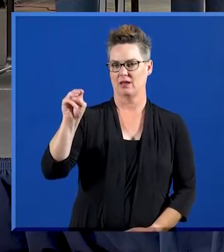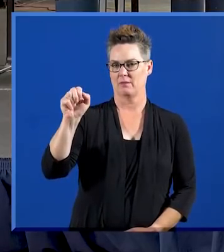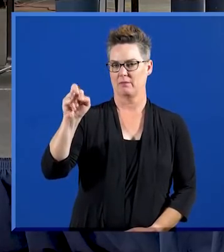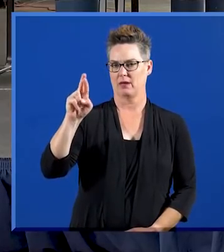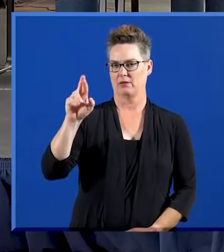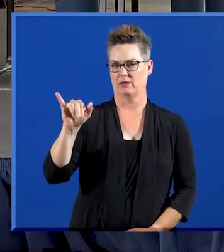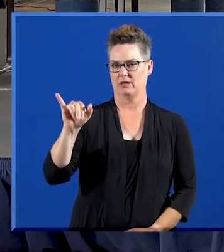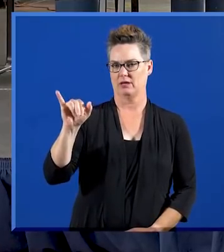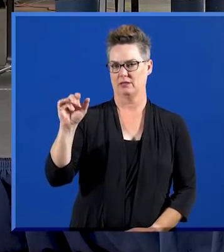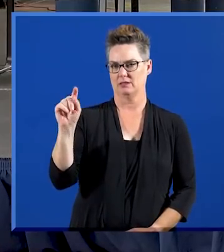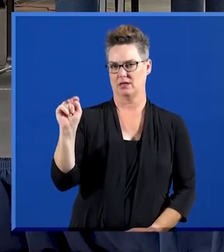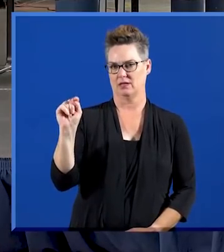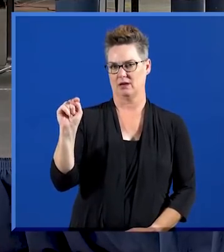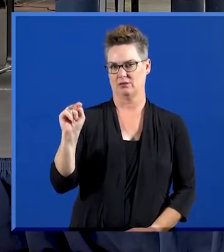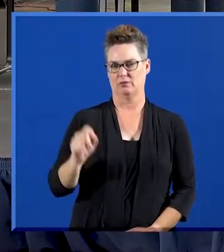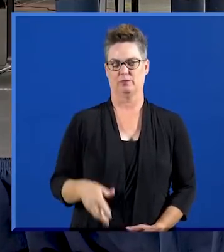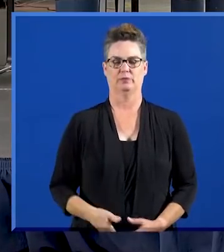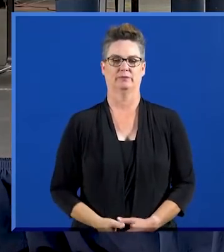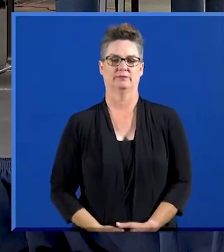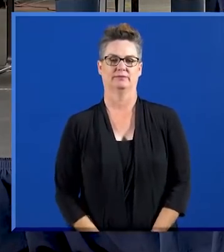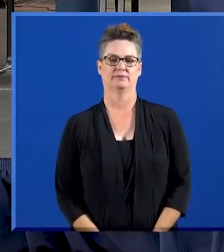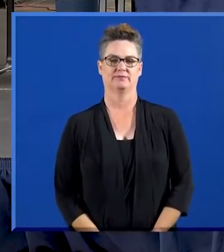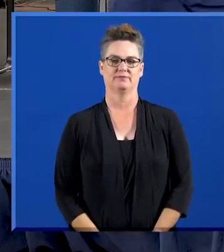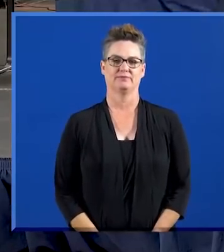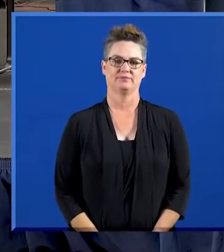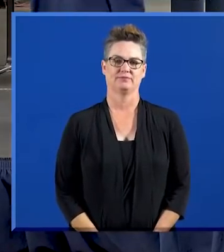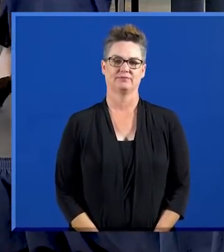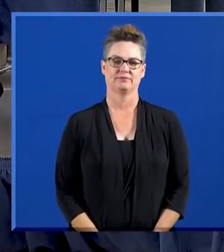Mary Teliano.